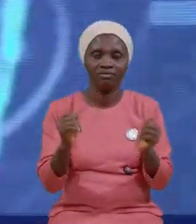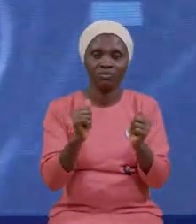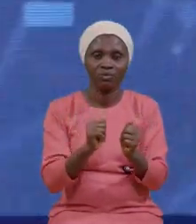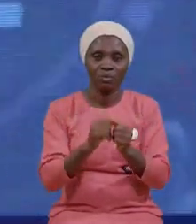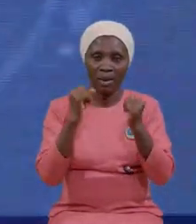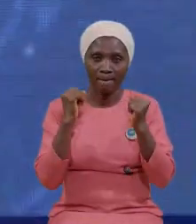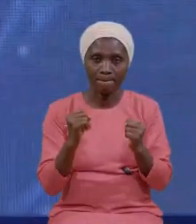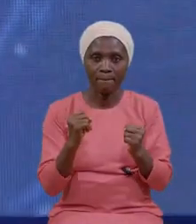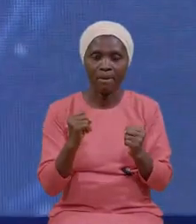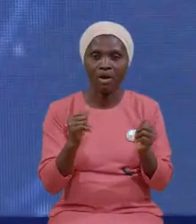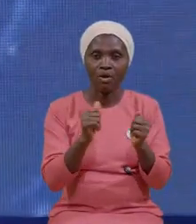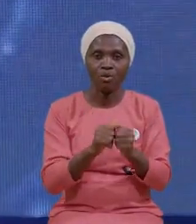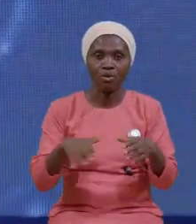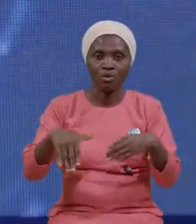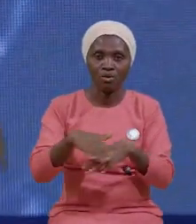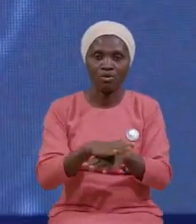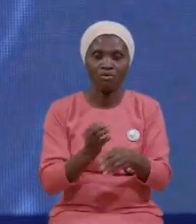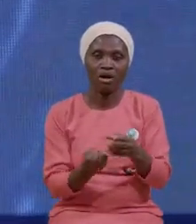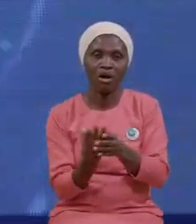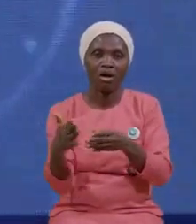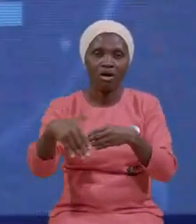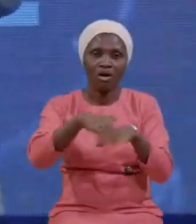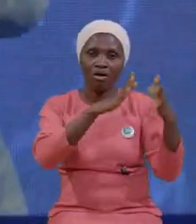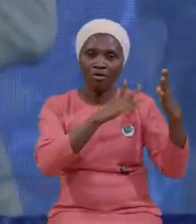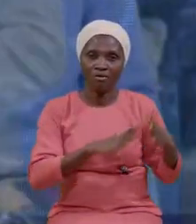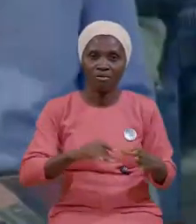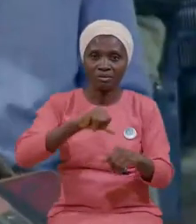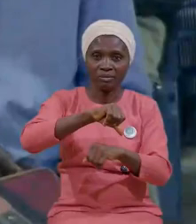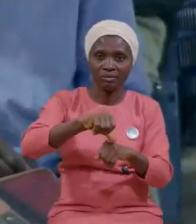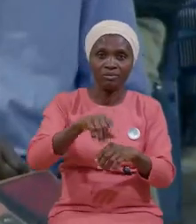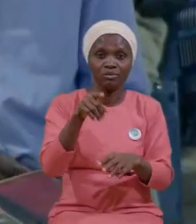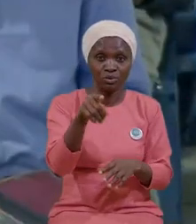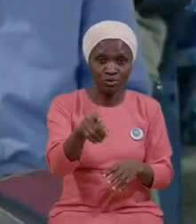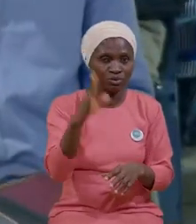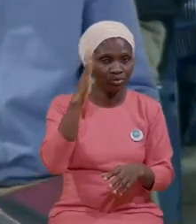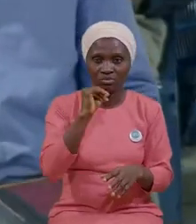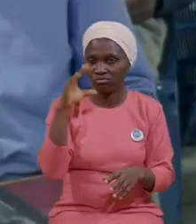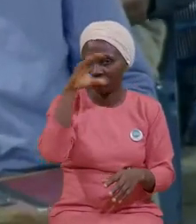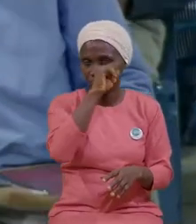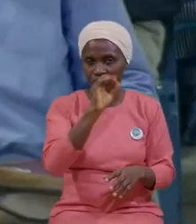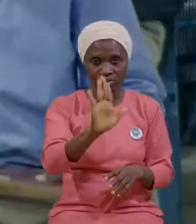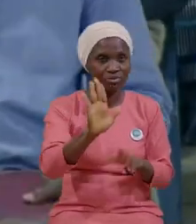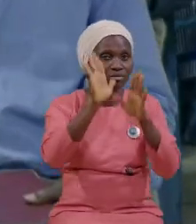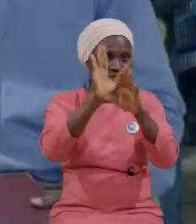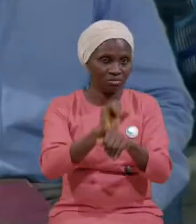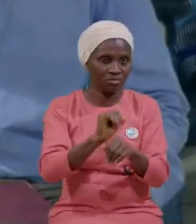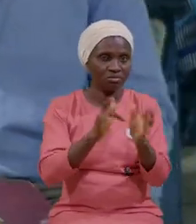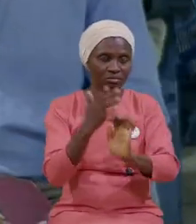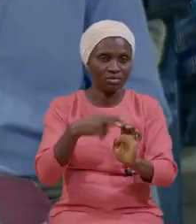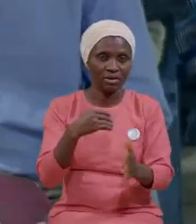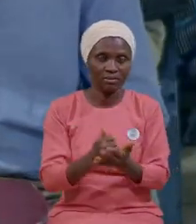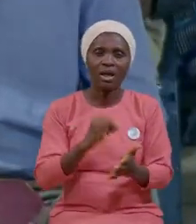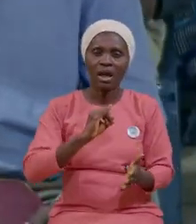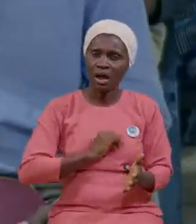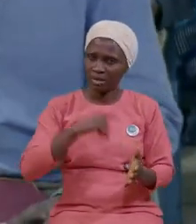with overflowing anointing. You will not miss your miracle. I said